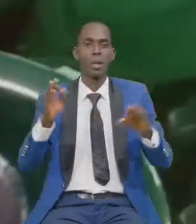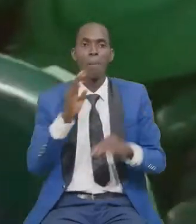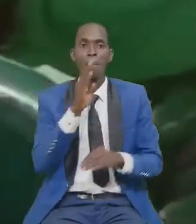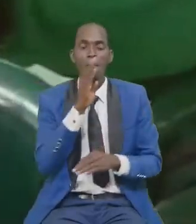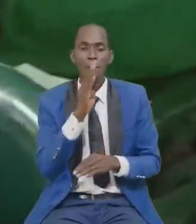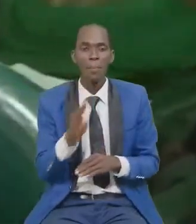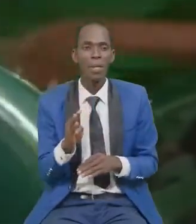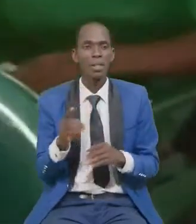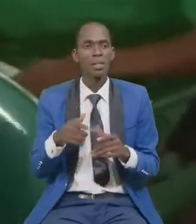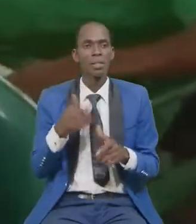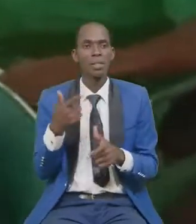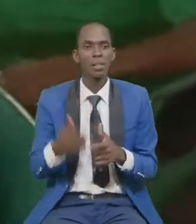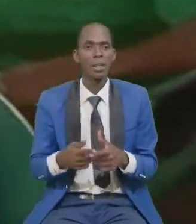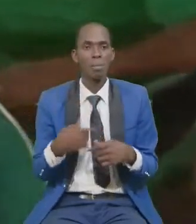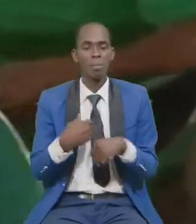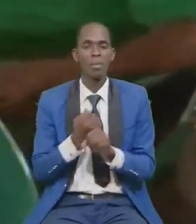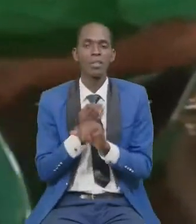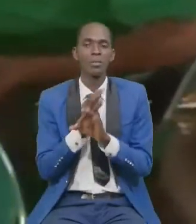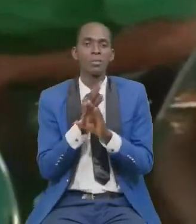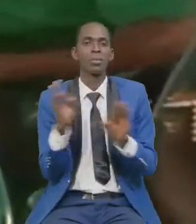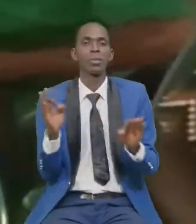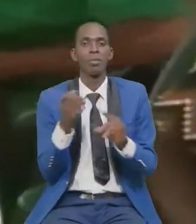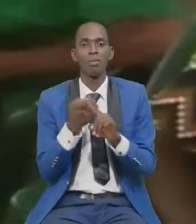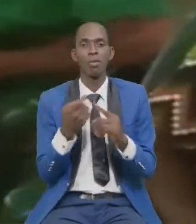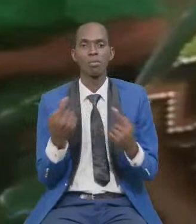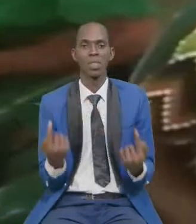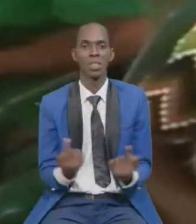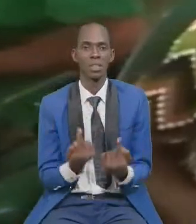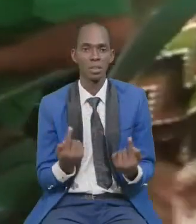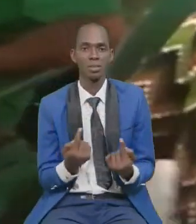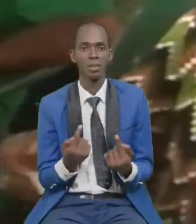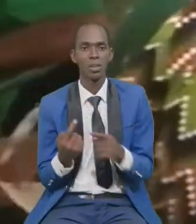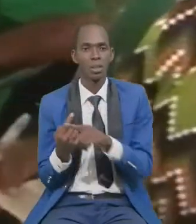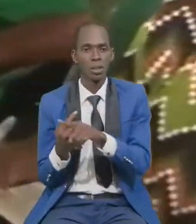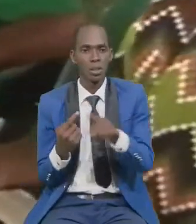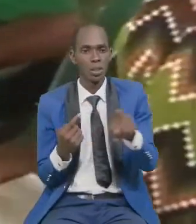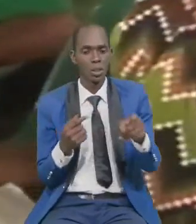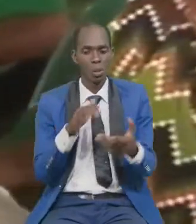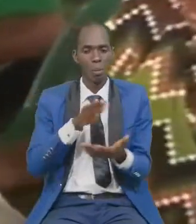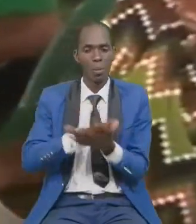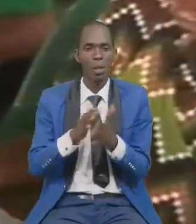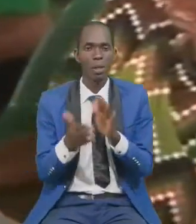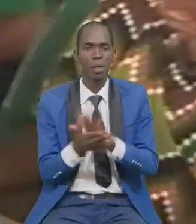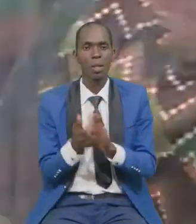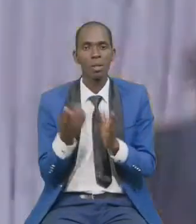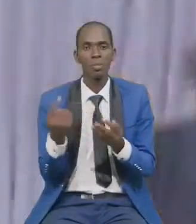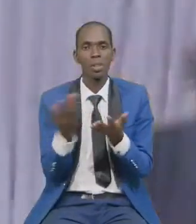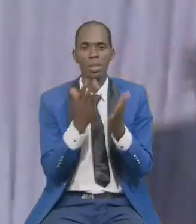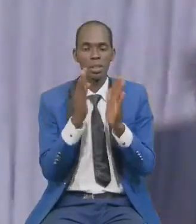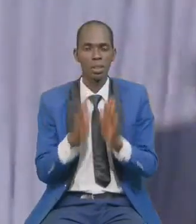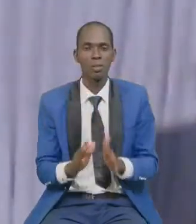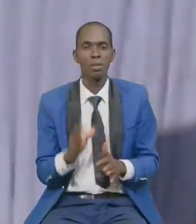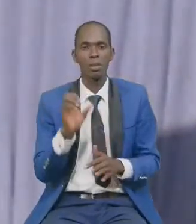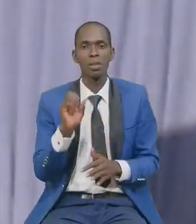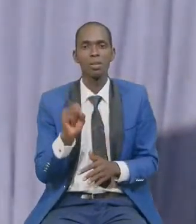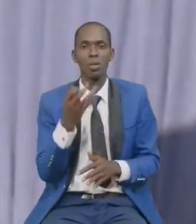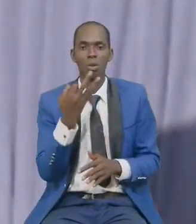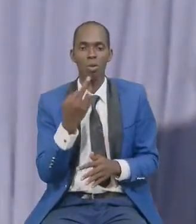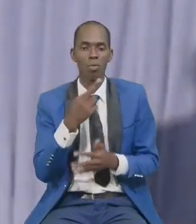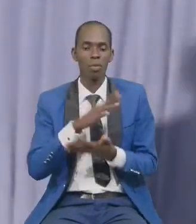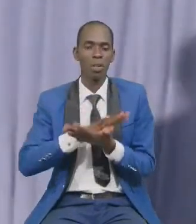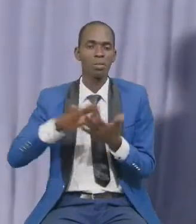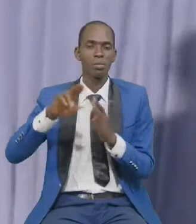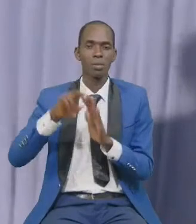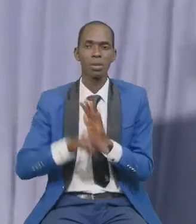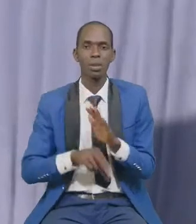Being then made free from sin, ye became the servants of righteousness.